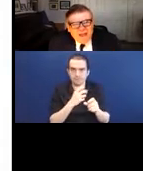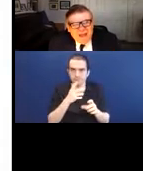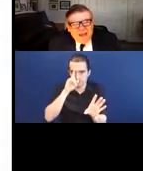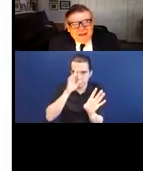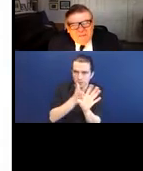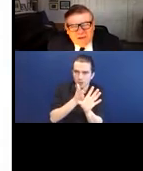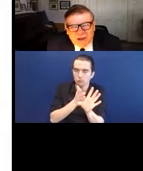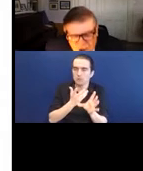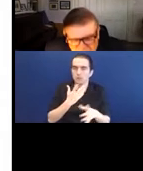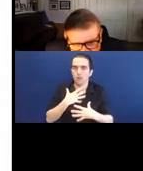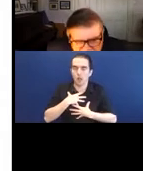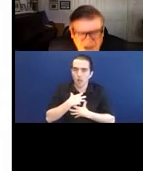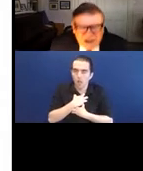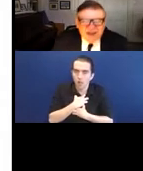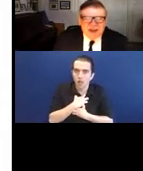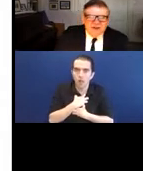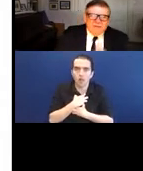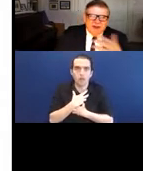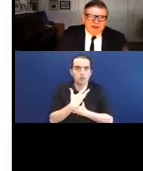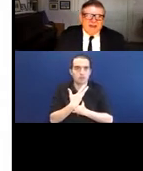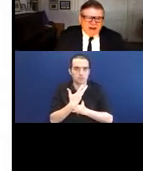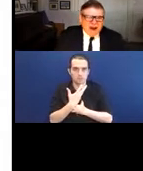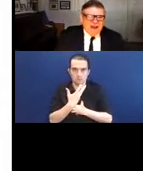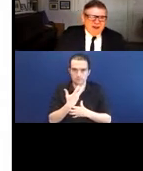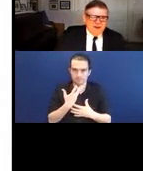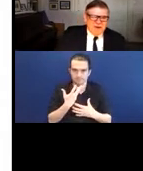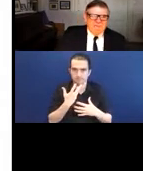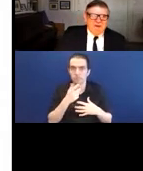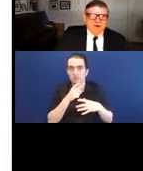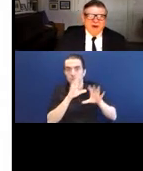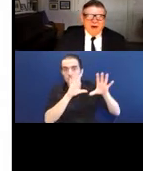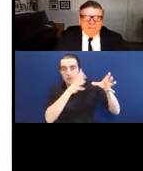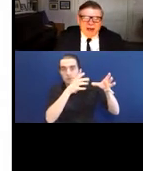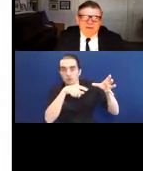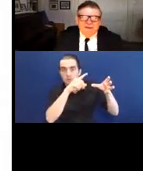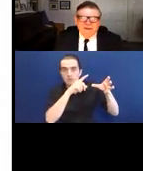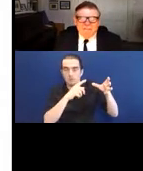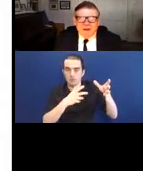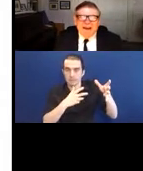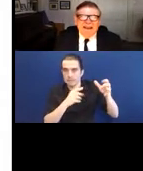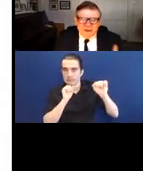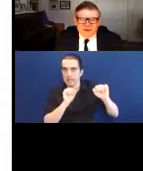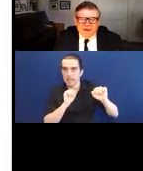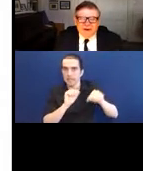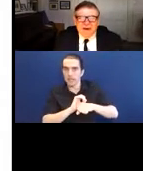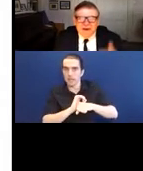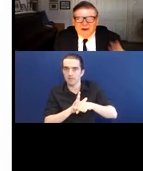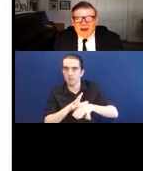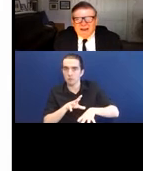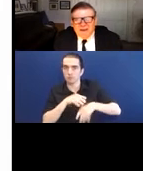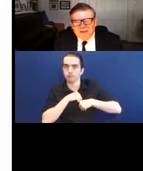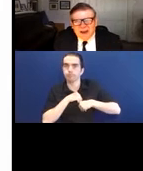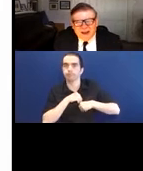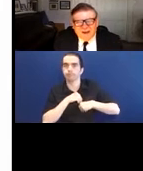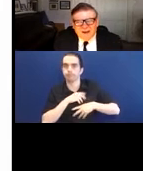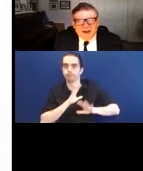from the post-COVID infection syndrome, which has created new long-term impairments for some people, it has also